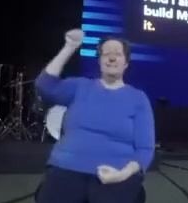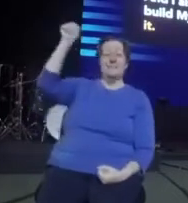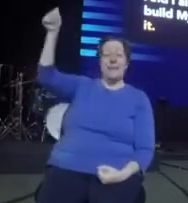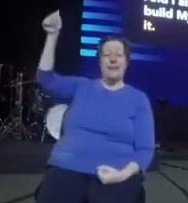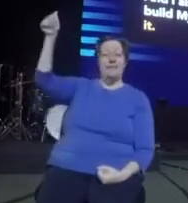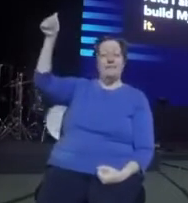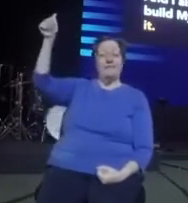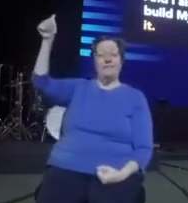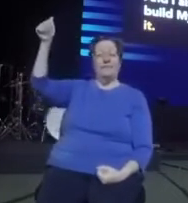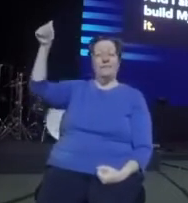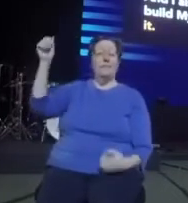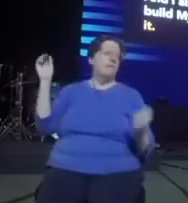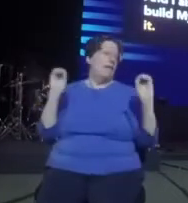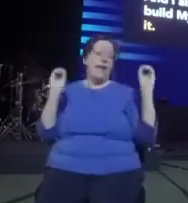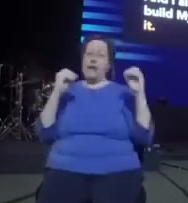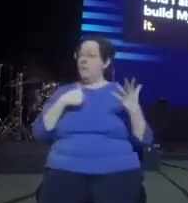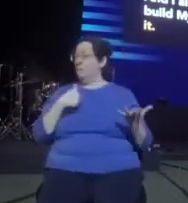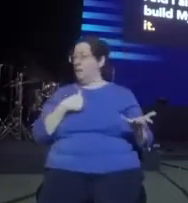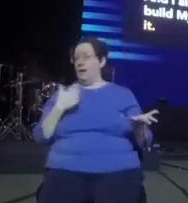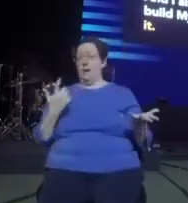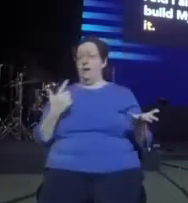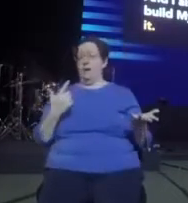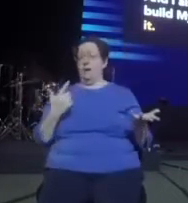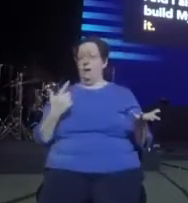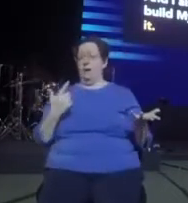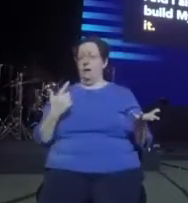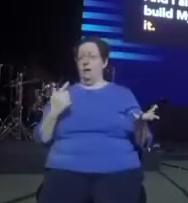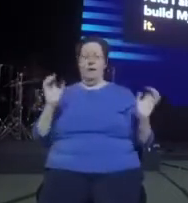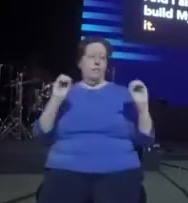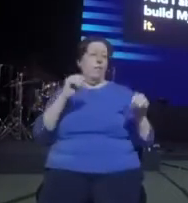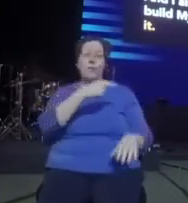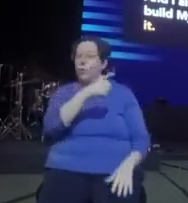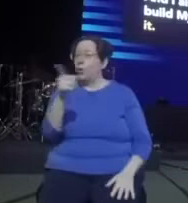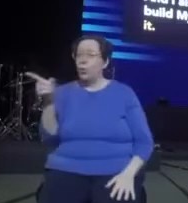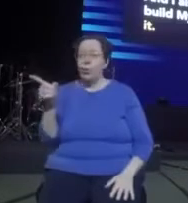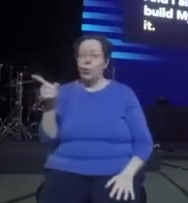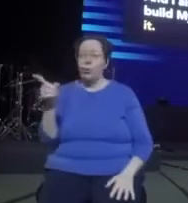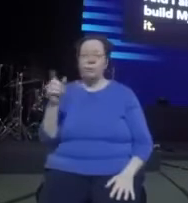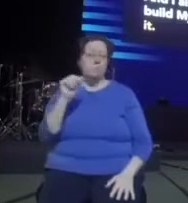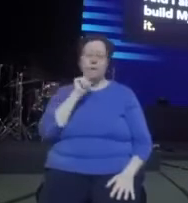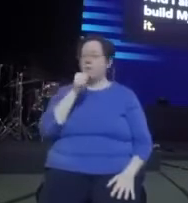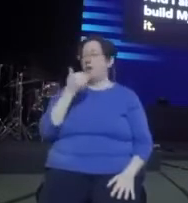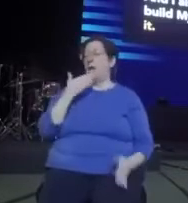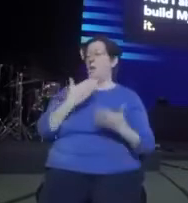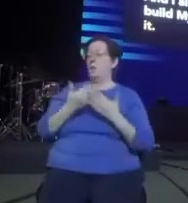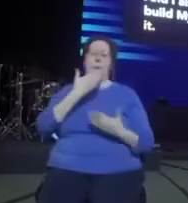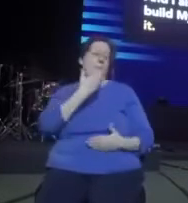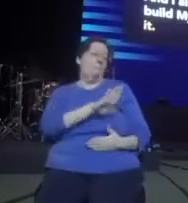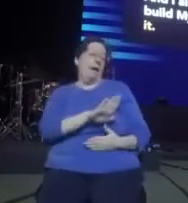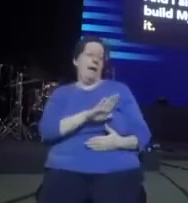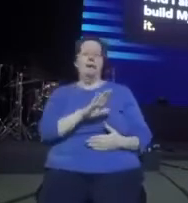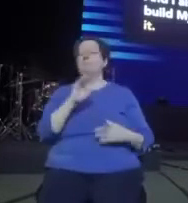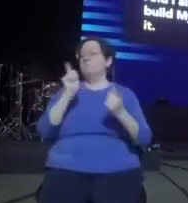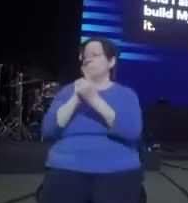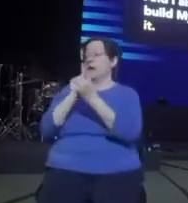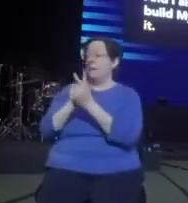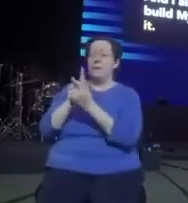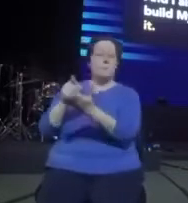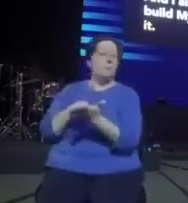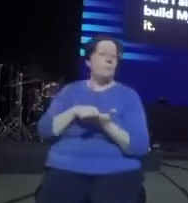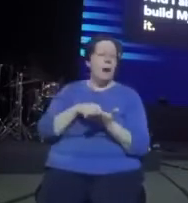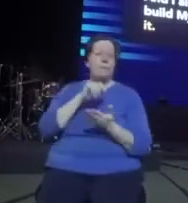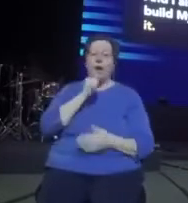it. Had nothing to do with me. Had nothing to do with whether I'm good, bad, indifferent, fulfilling something or not fulfilling